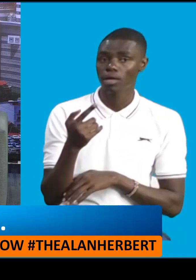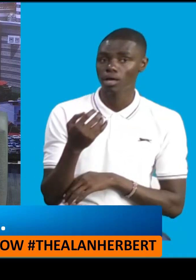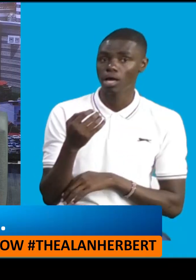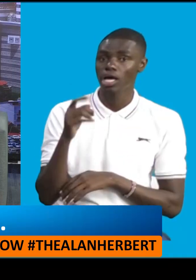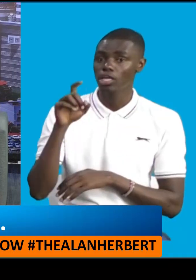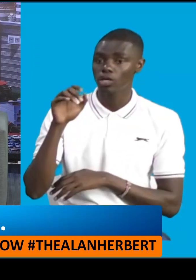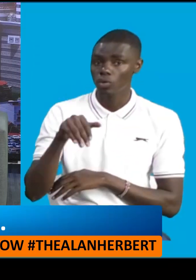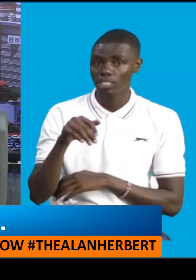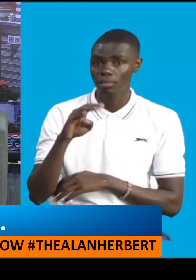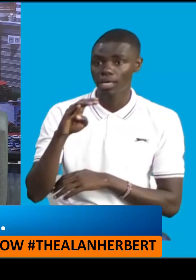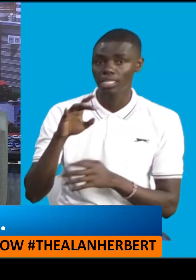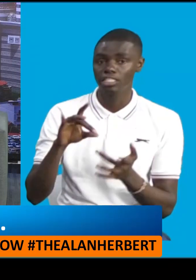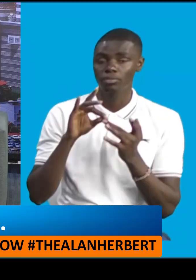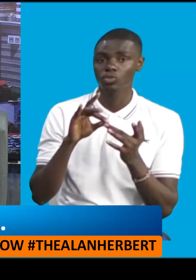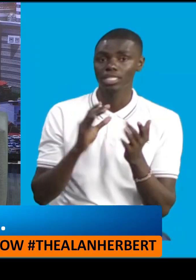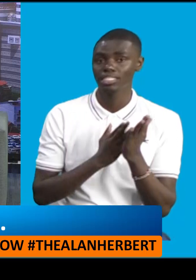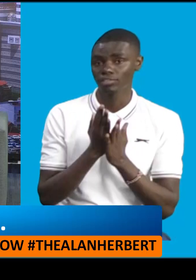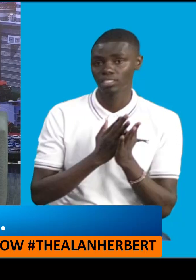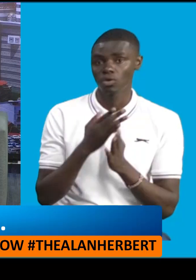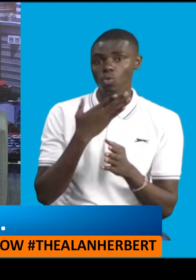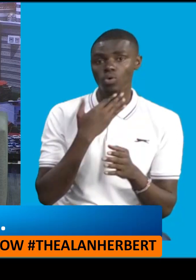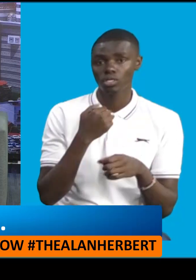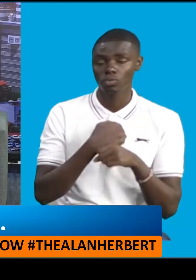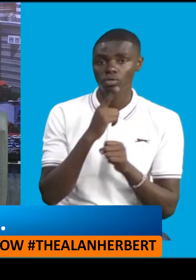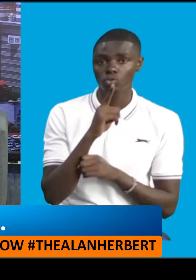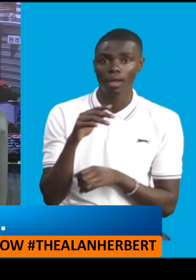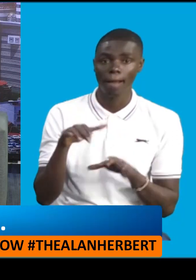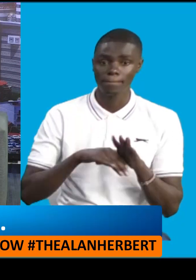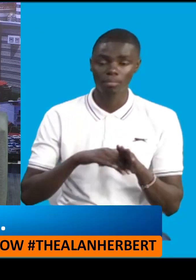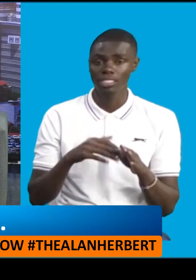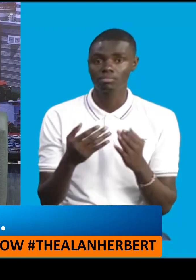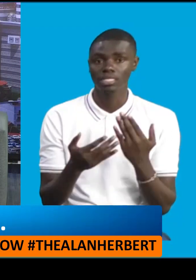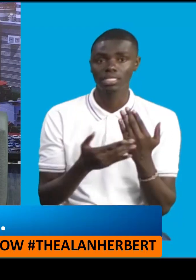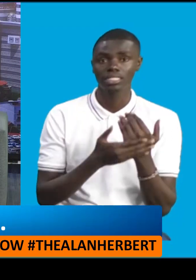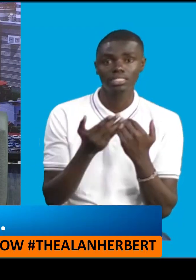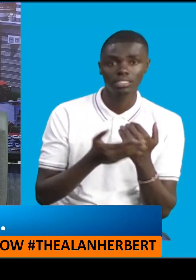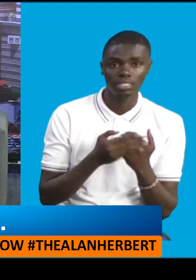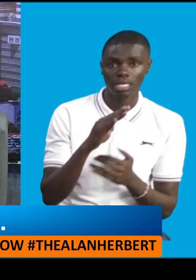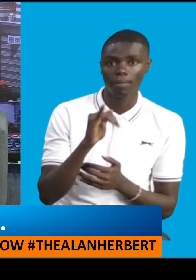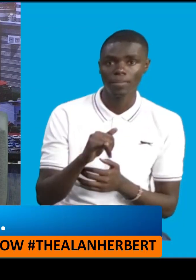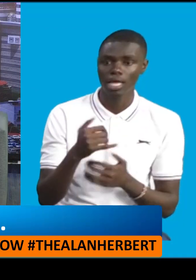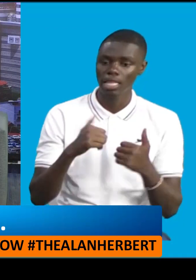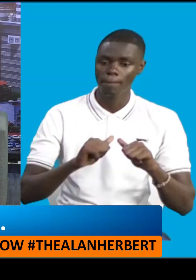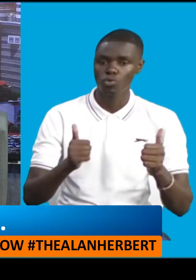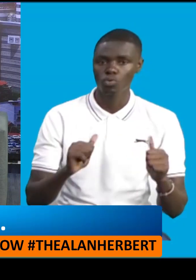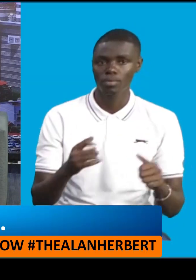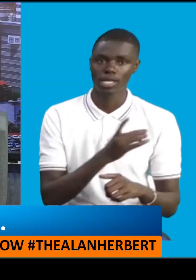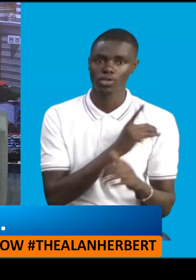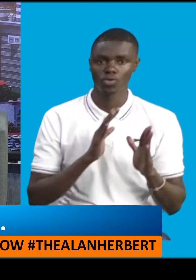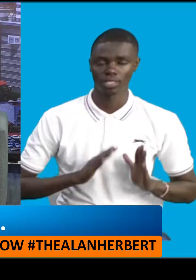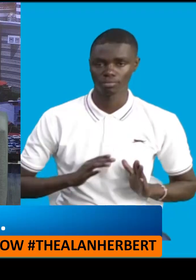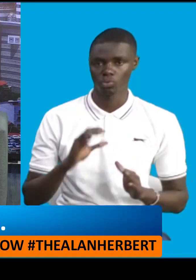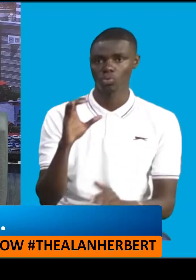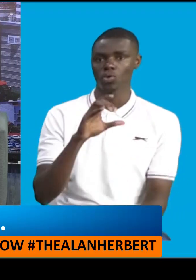relevant specialist. Because we also want to make sure the patient or the member is being treated by the appropriate